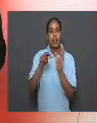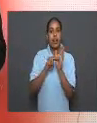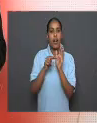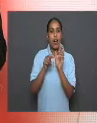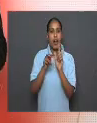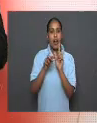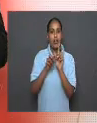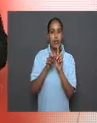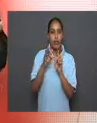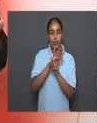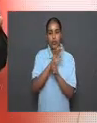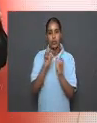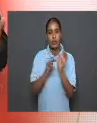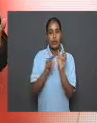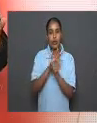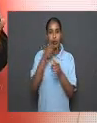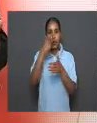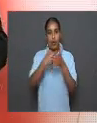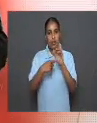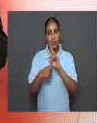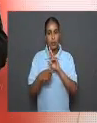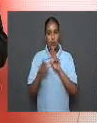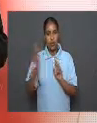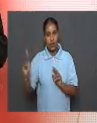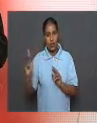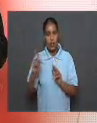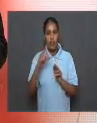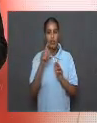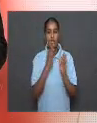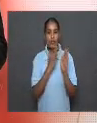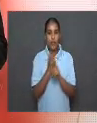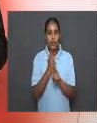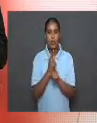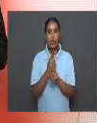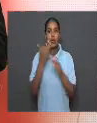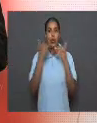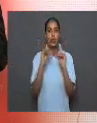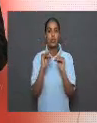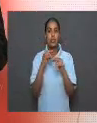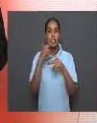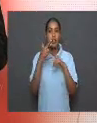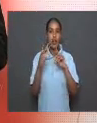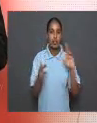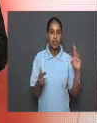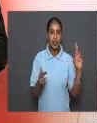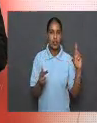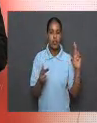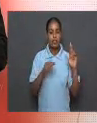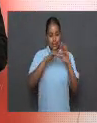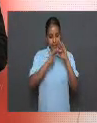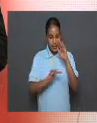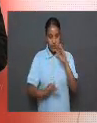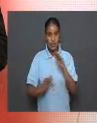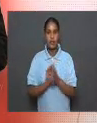the cathode, product is formed, and the concentration of the reactants